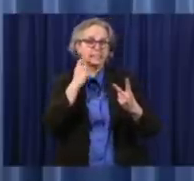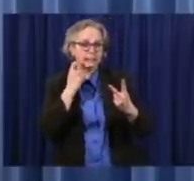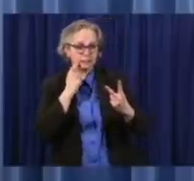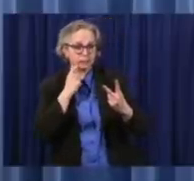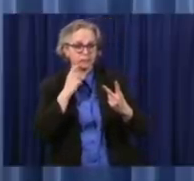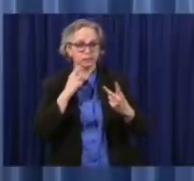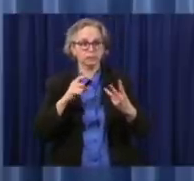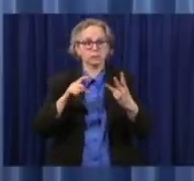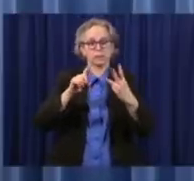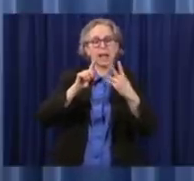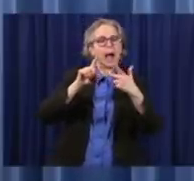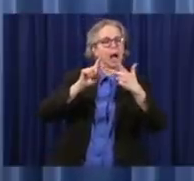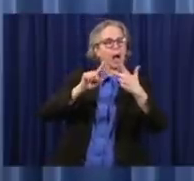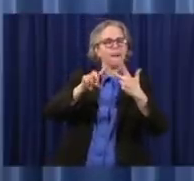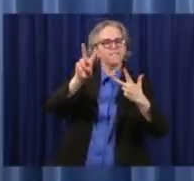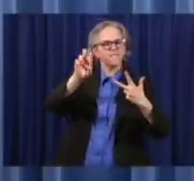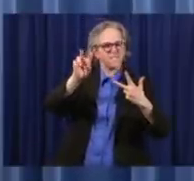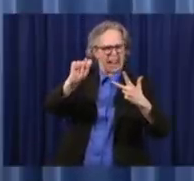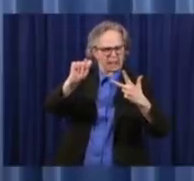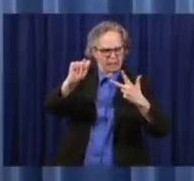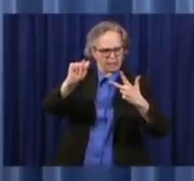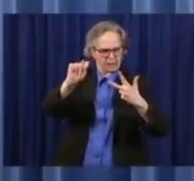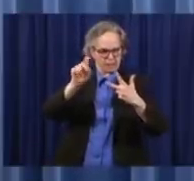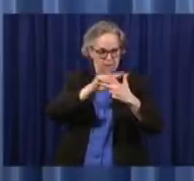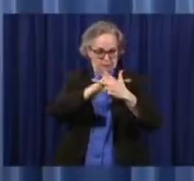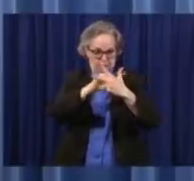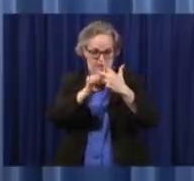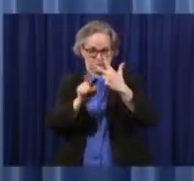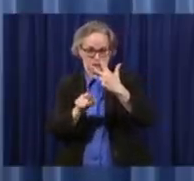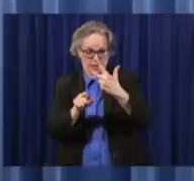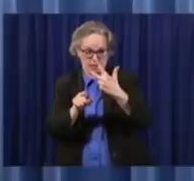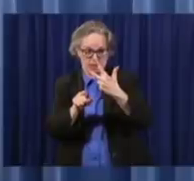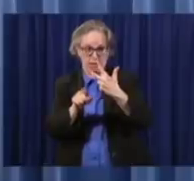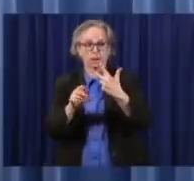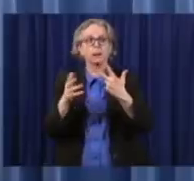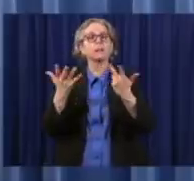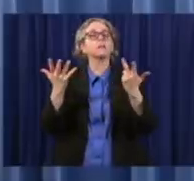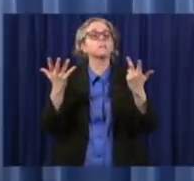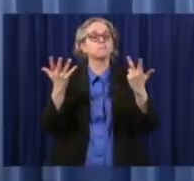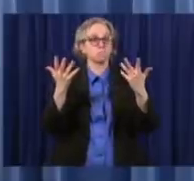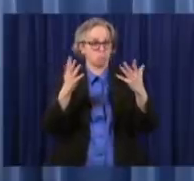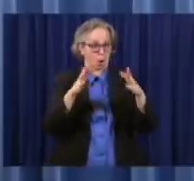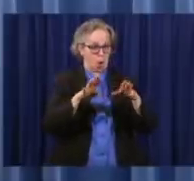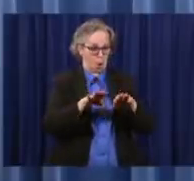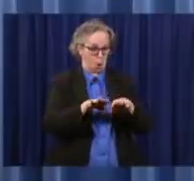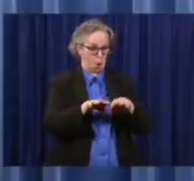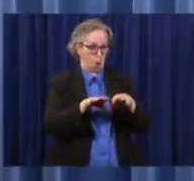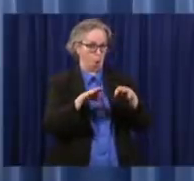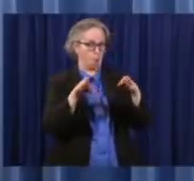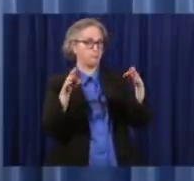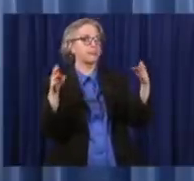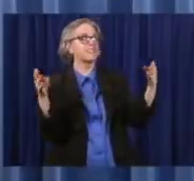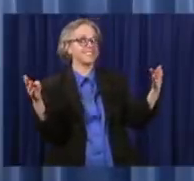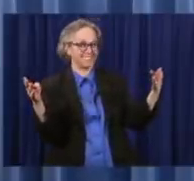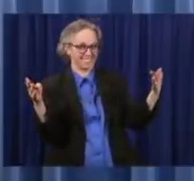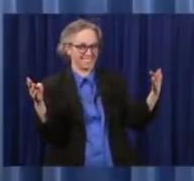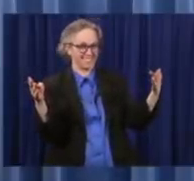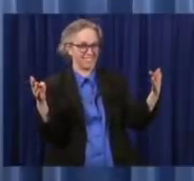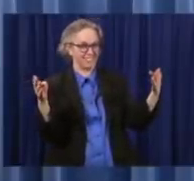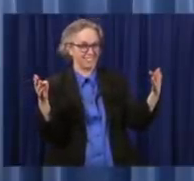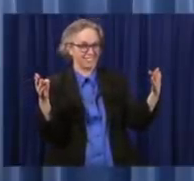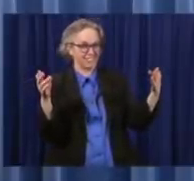veterinarians are much more fuller open, kind of bad English, but they're much more